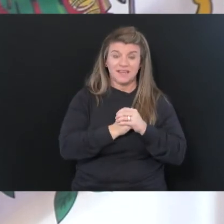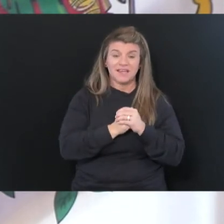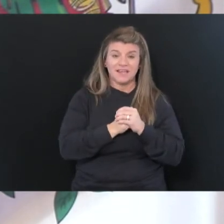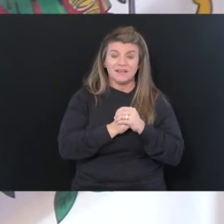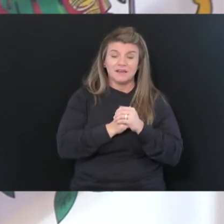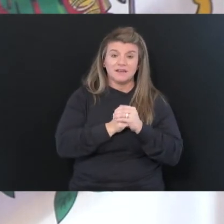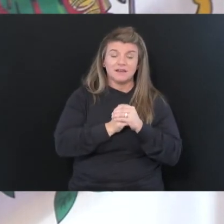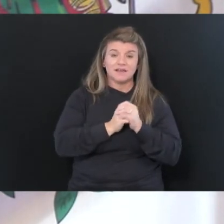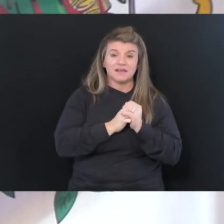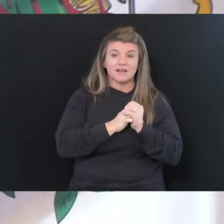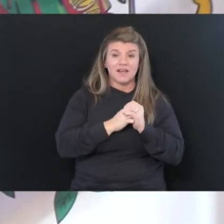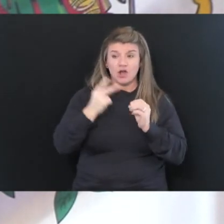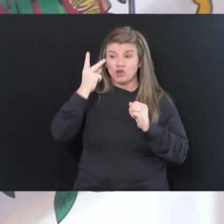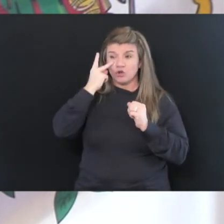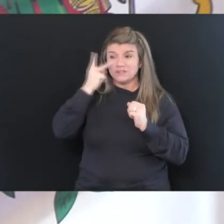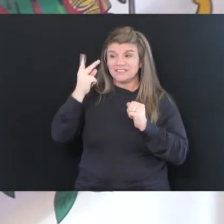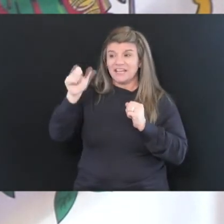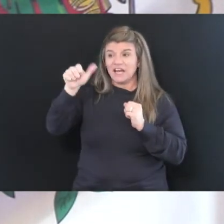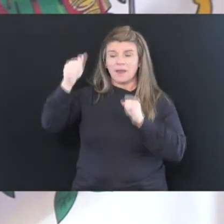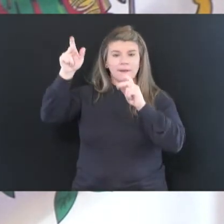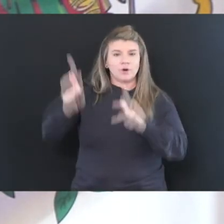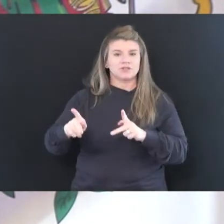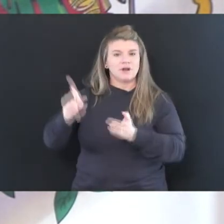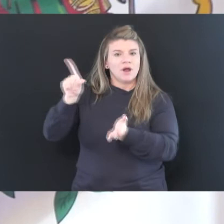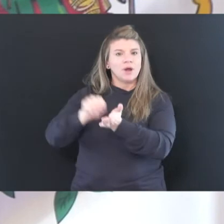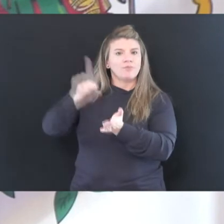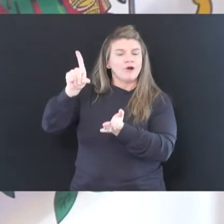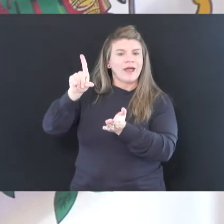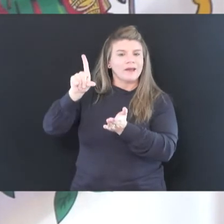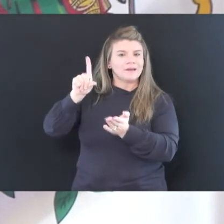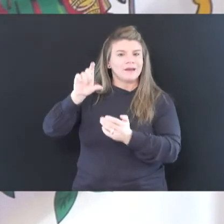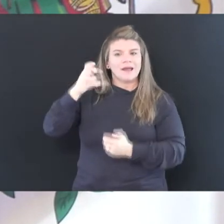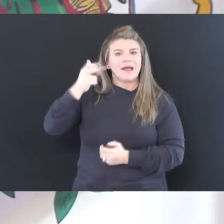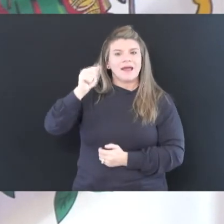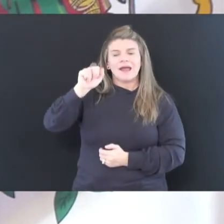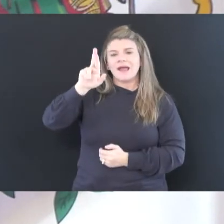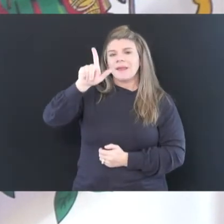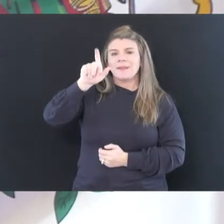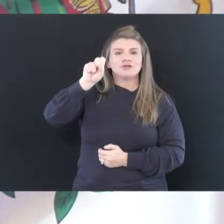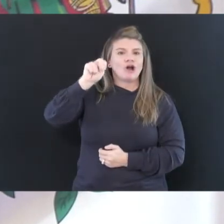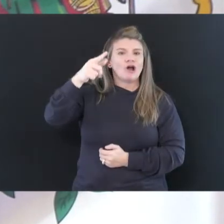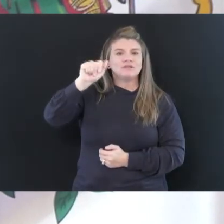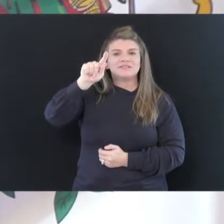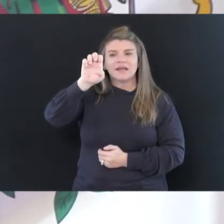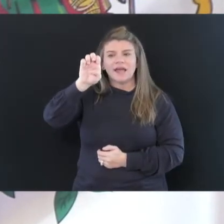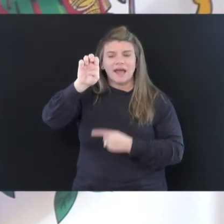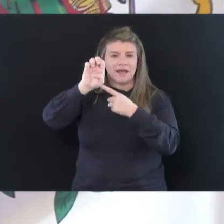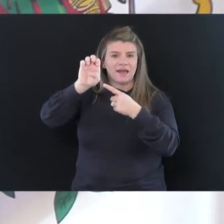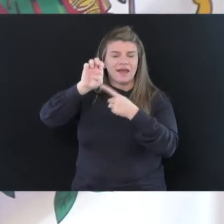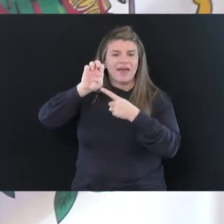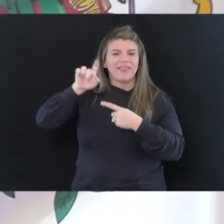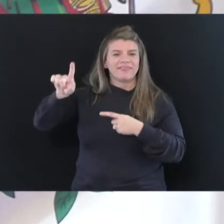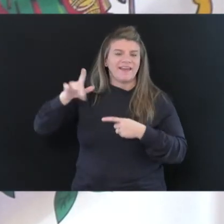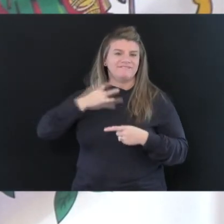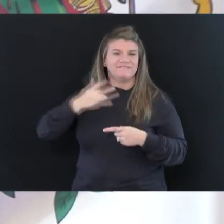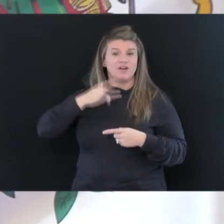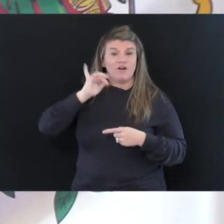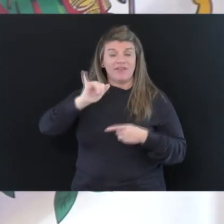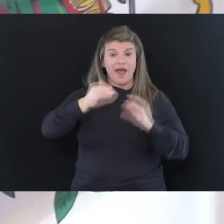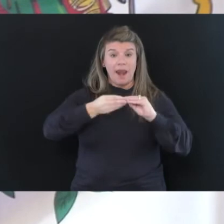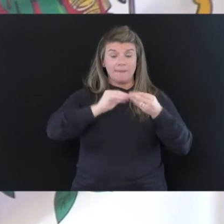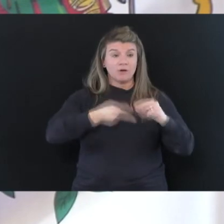know, report in the Charleston Gazette or whatever that the only reason these numbers are up is because the money is coming from the federal government or whatever.